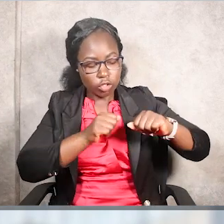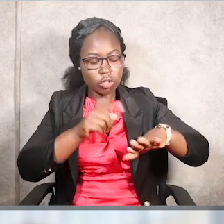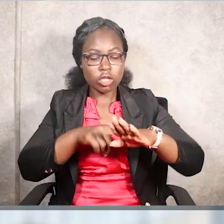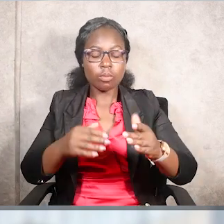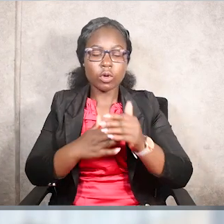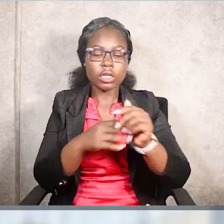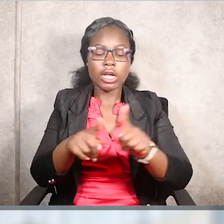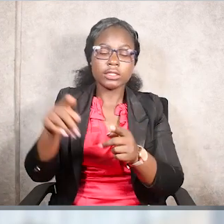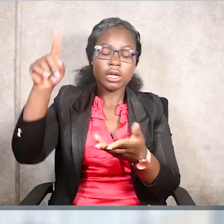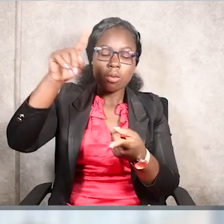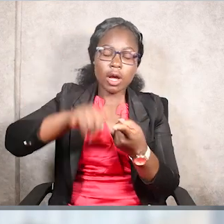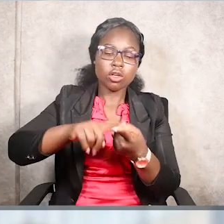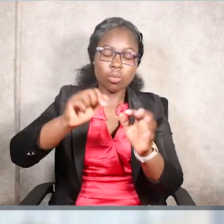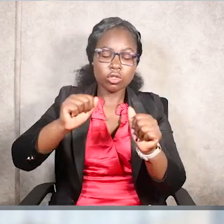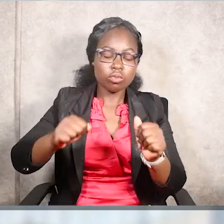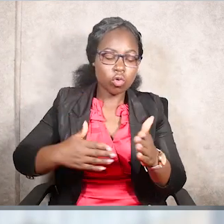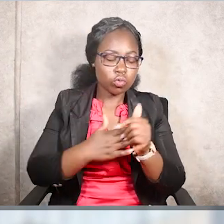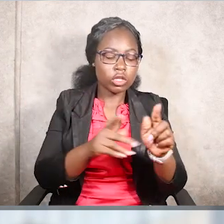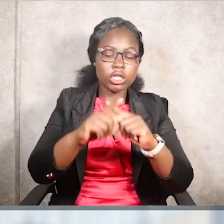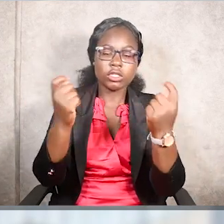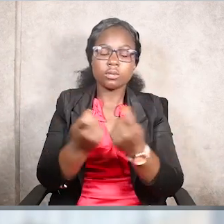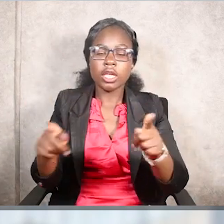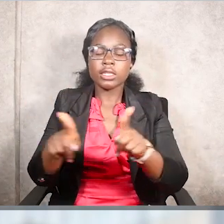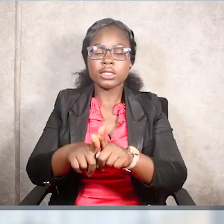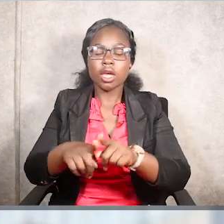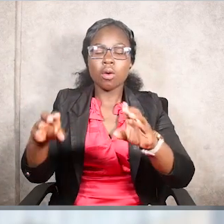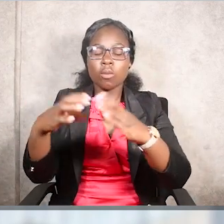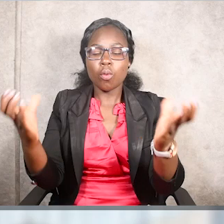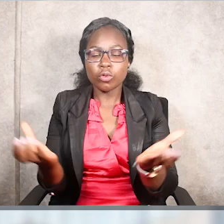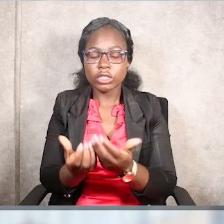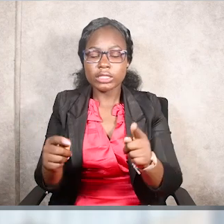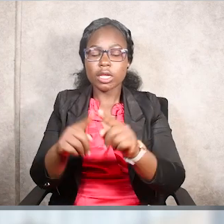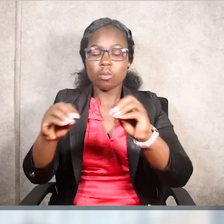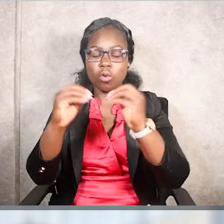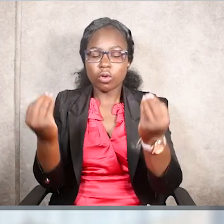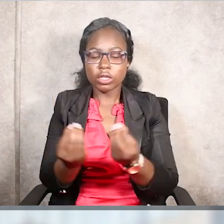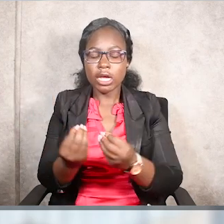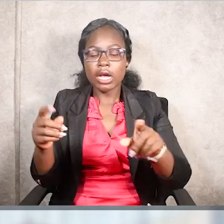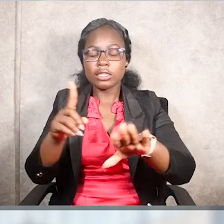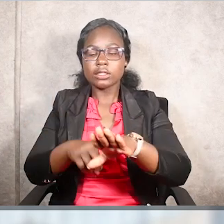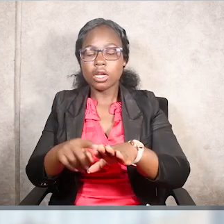and additionally you should be able to lead teams and communities and